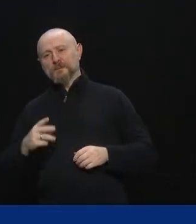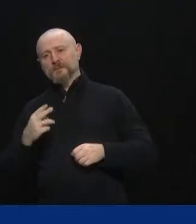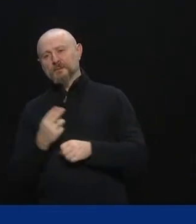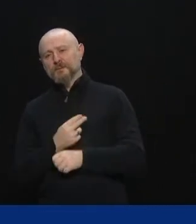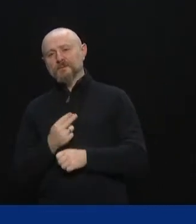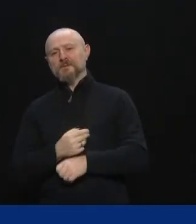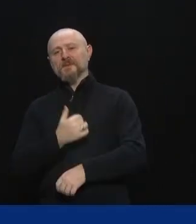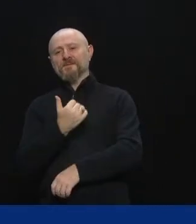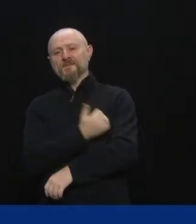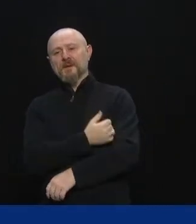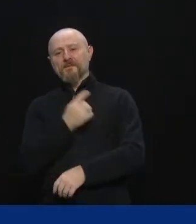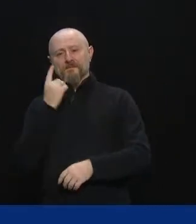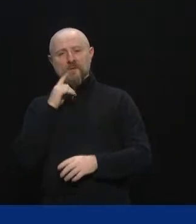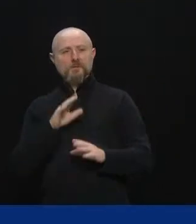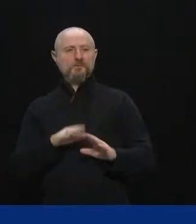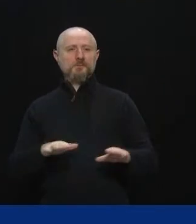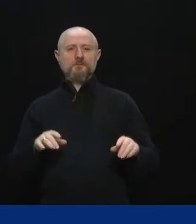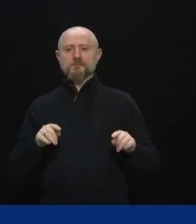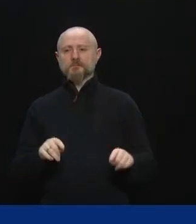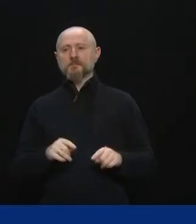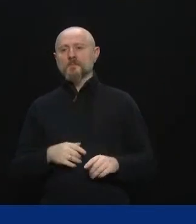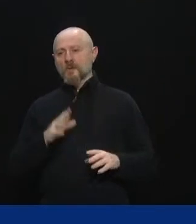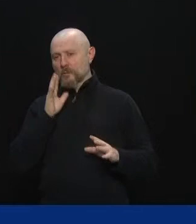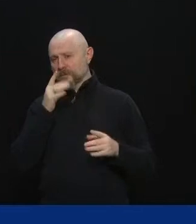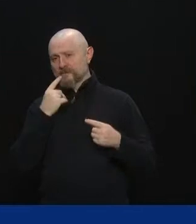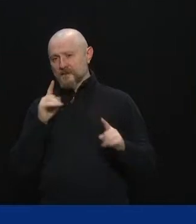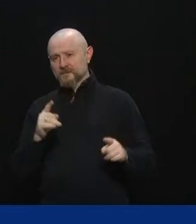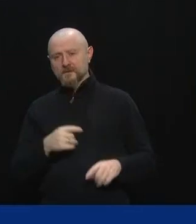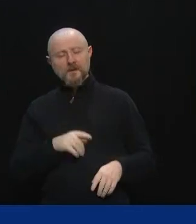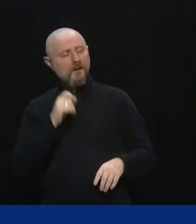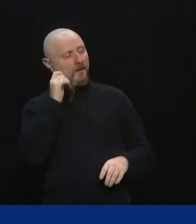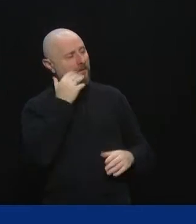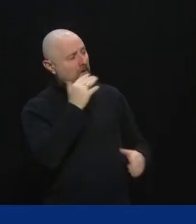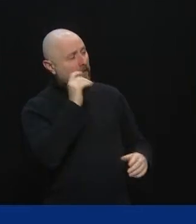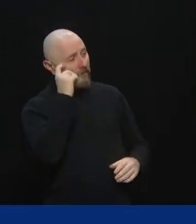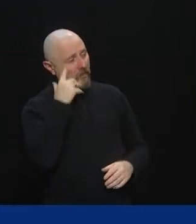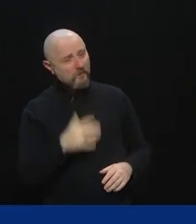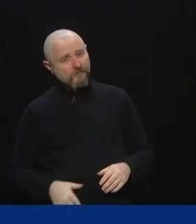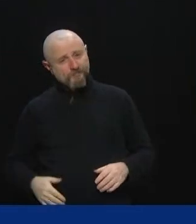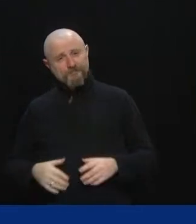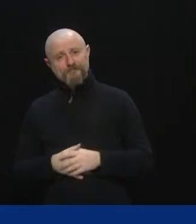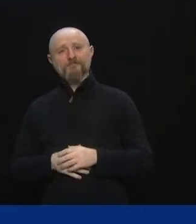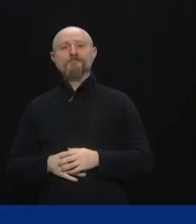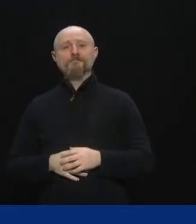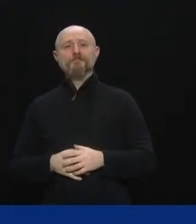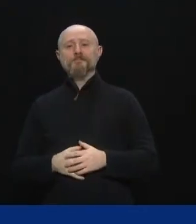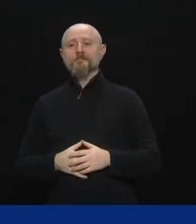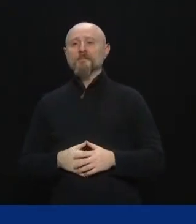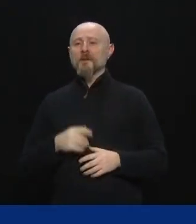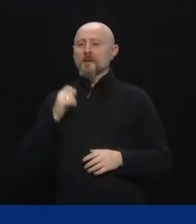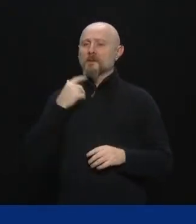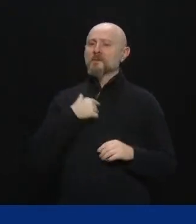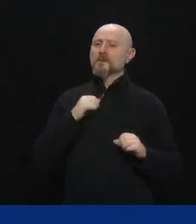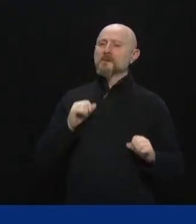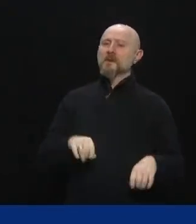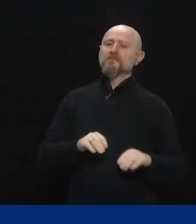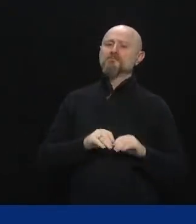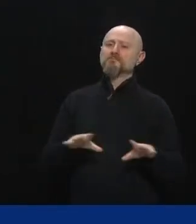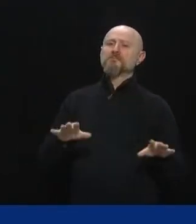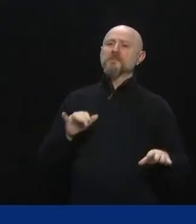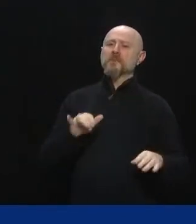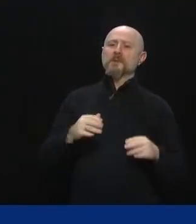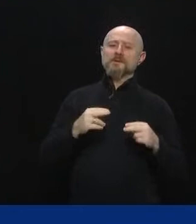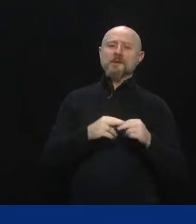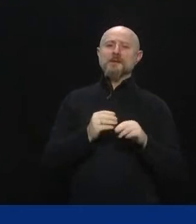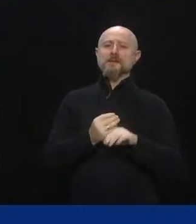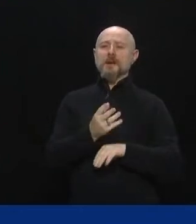children. Thank you, Governor. Thank you, Dr. Bassett, and certainly we can provide those graphs to the members of the public and put that online, and you're